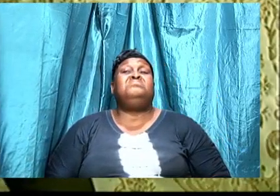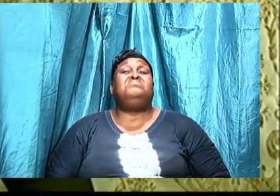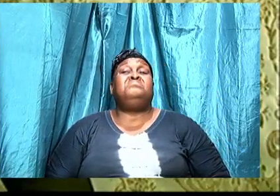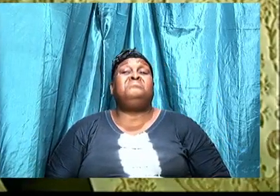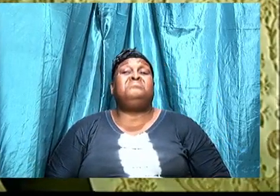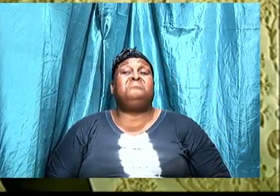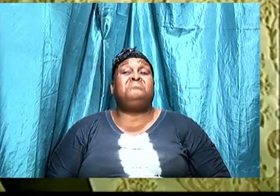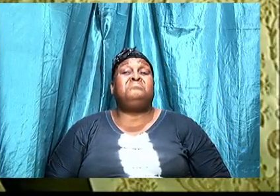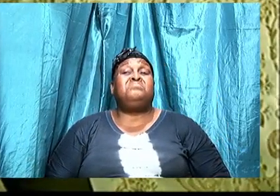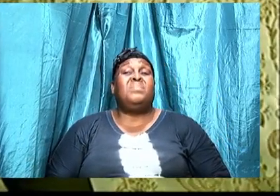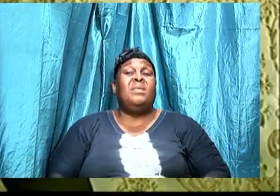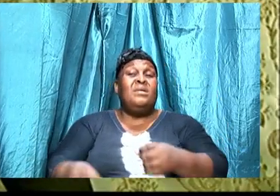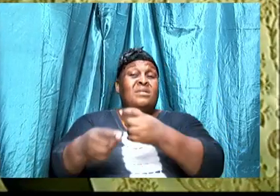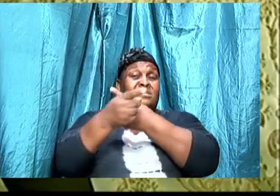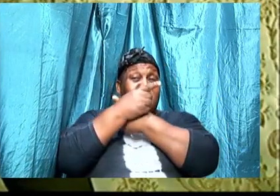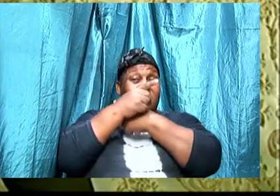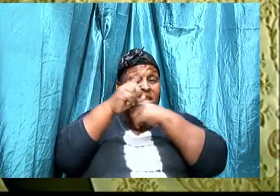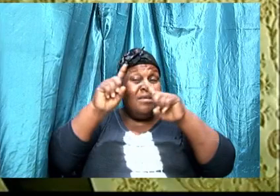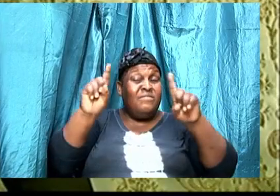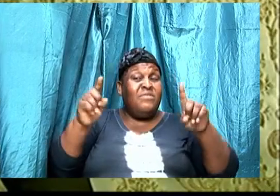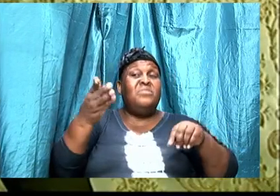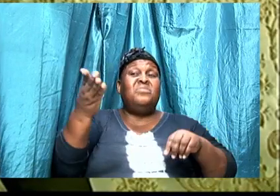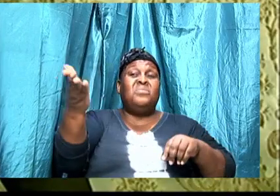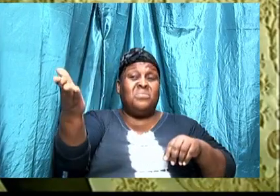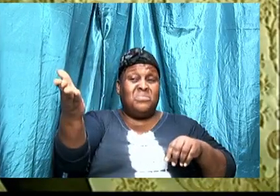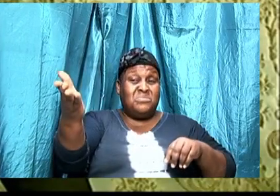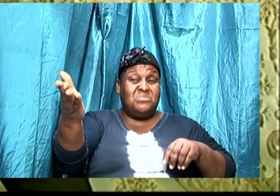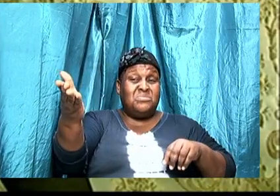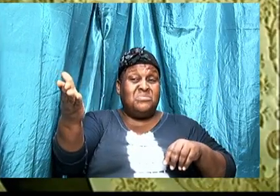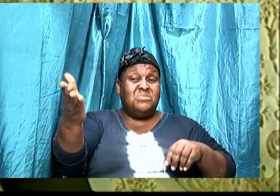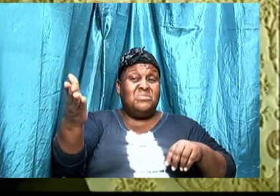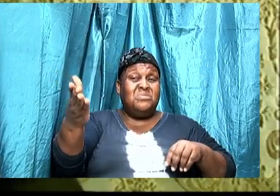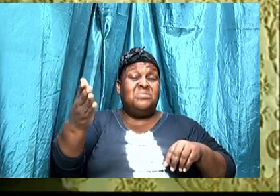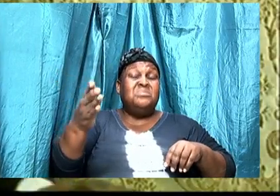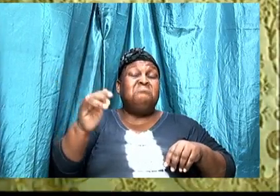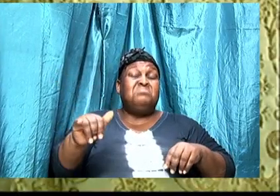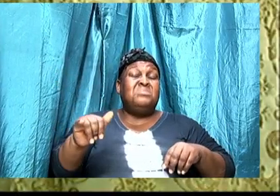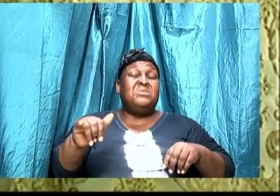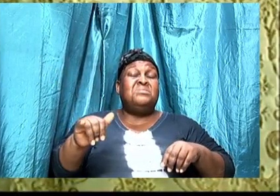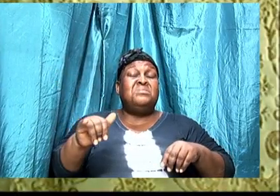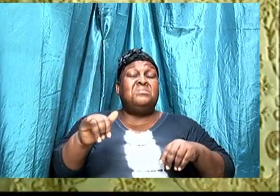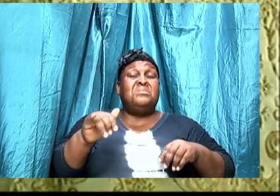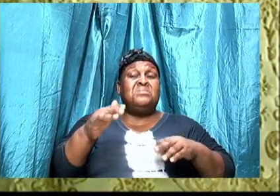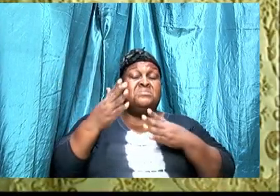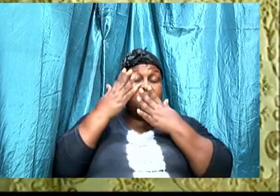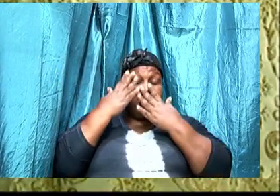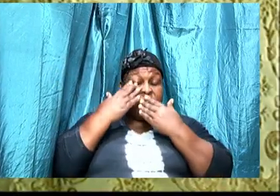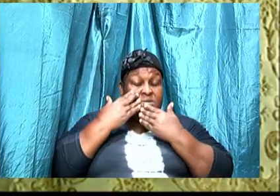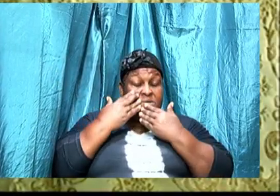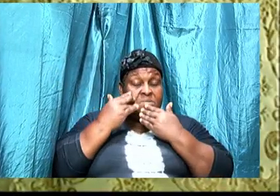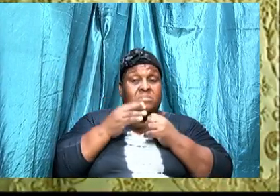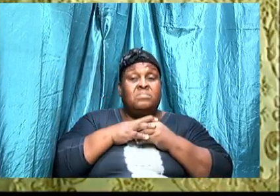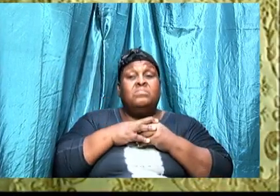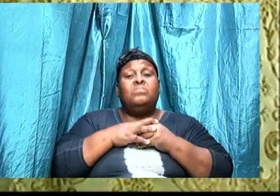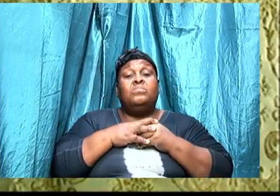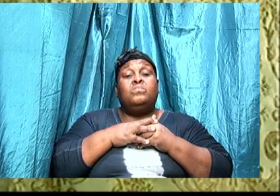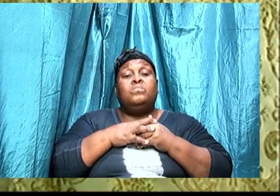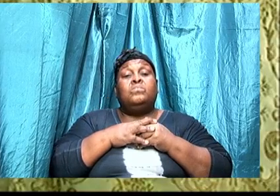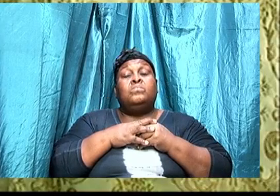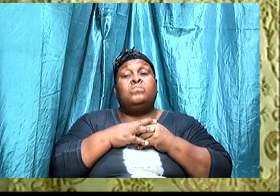to deliver, you know, those that are broken. And there's a number of things that